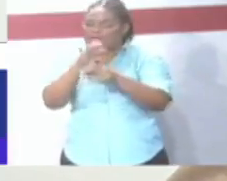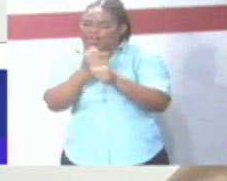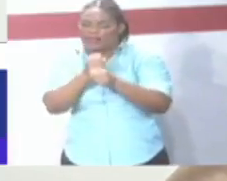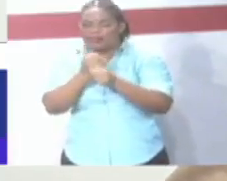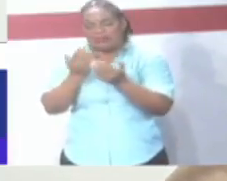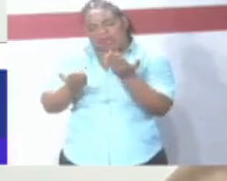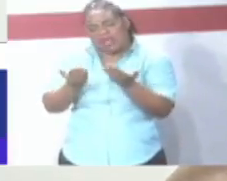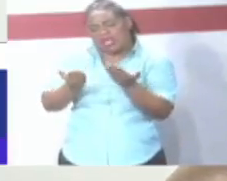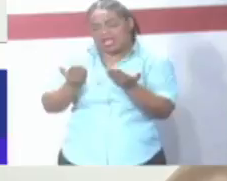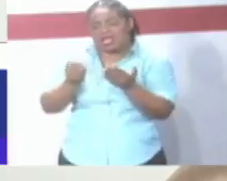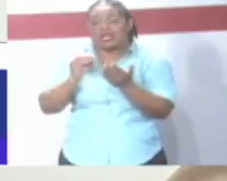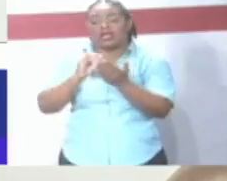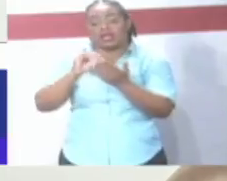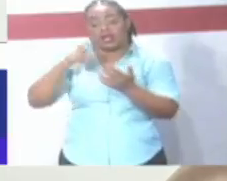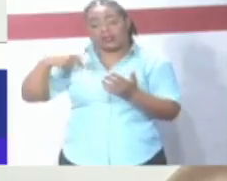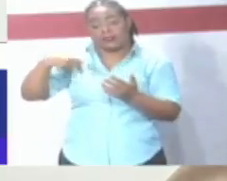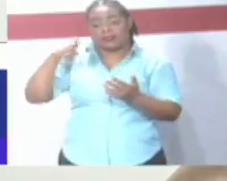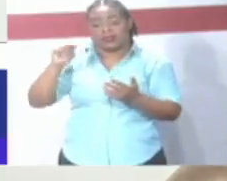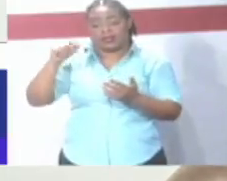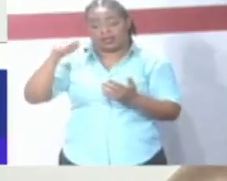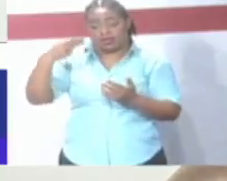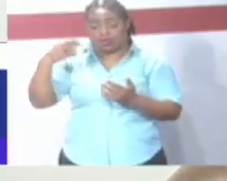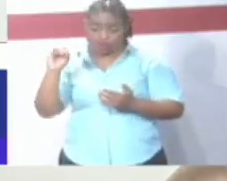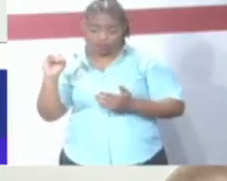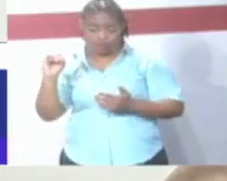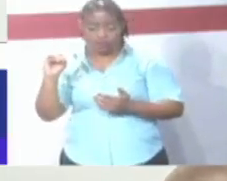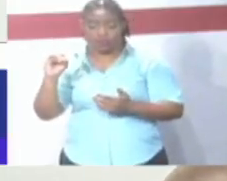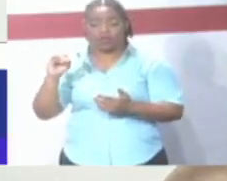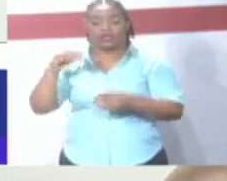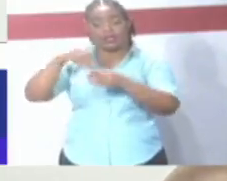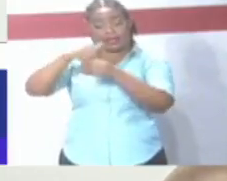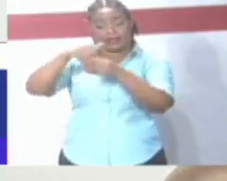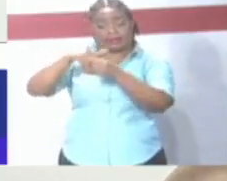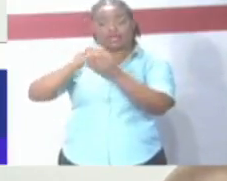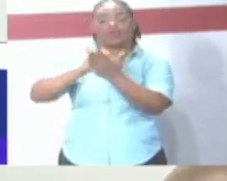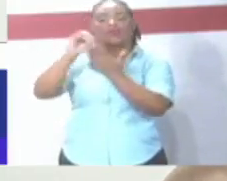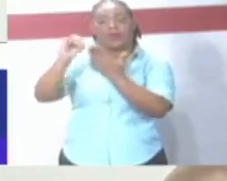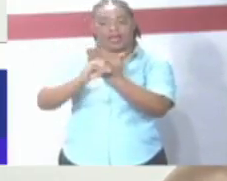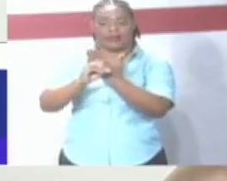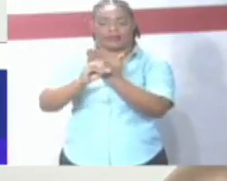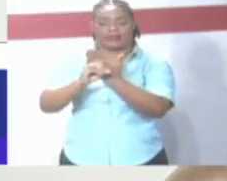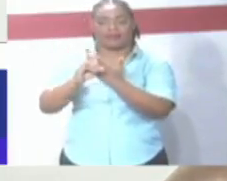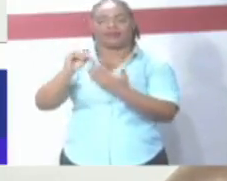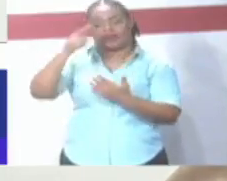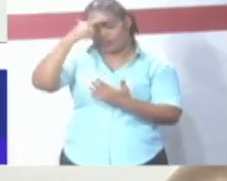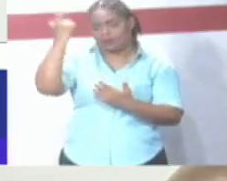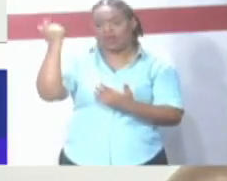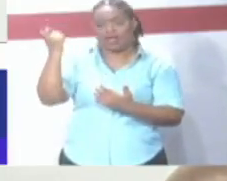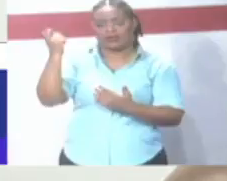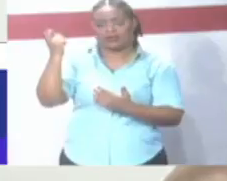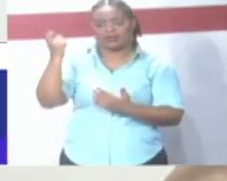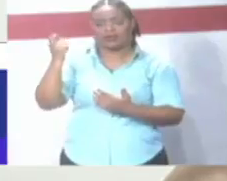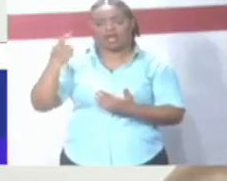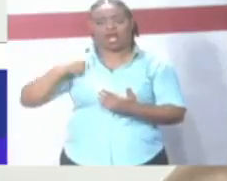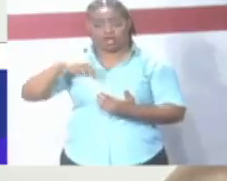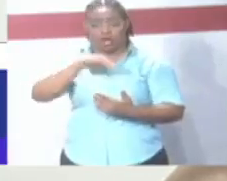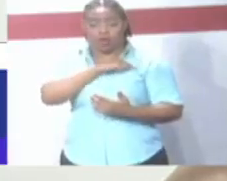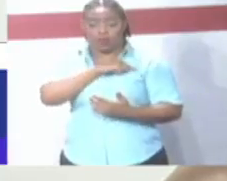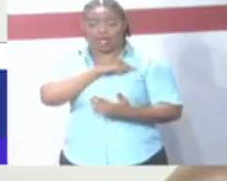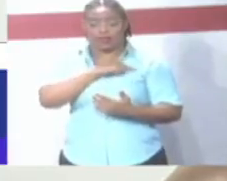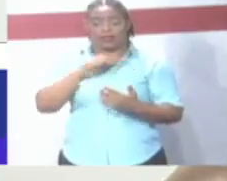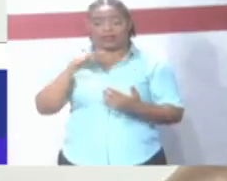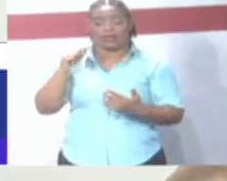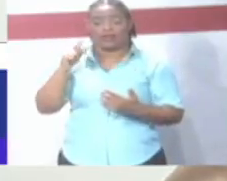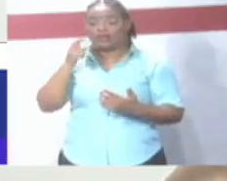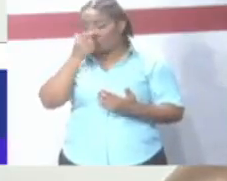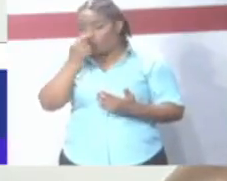PAHO sometime in October because our flu season runs from